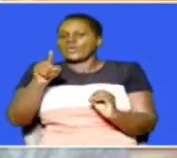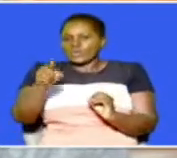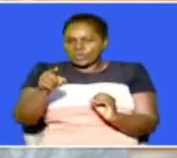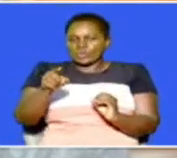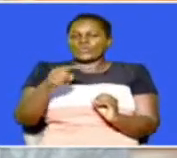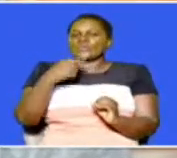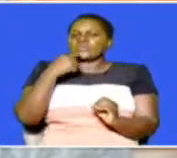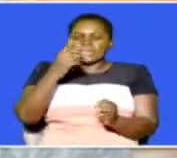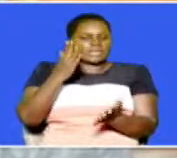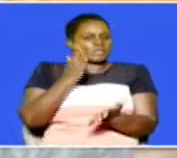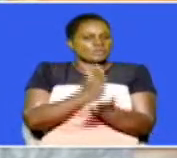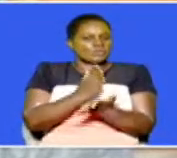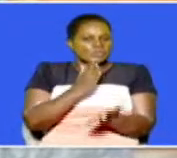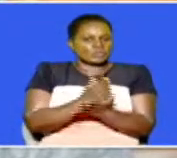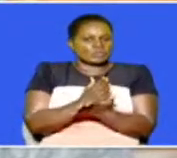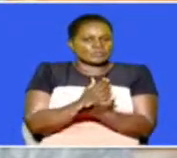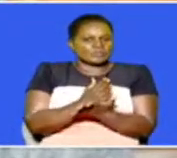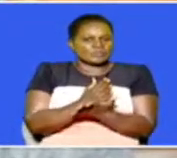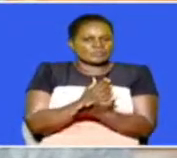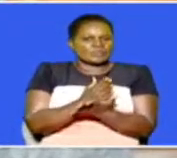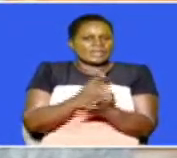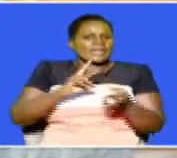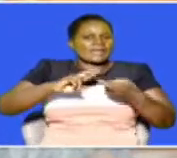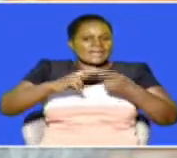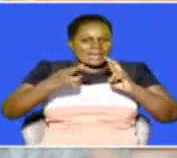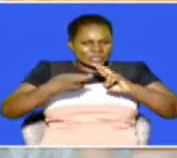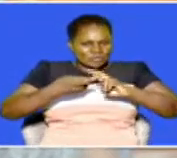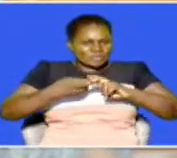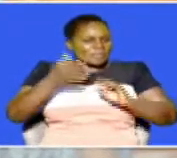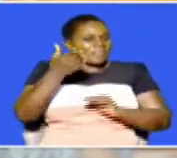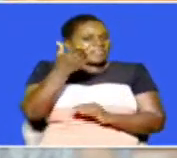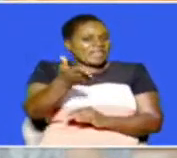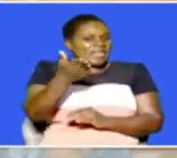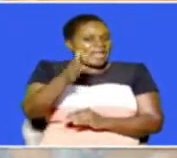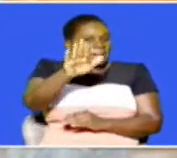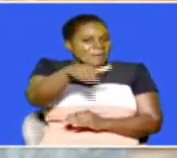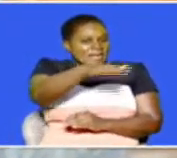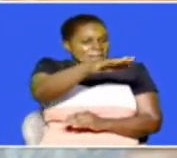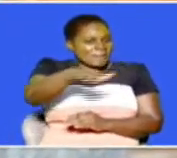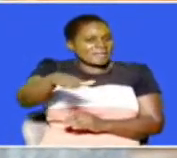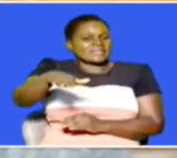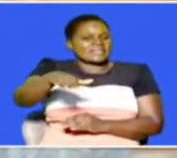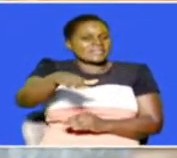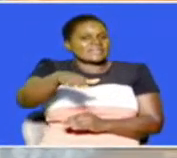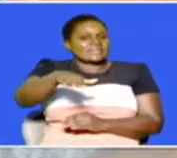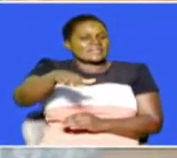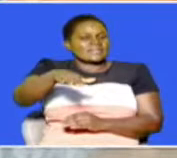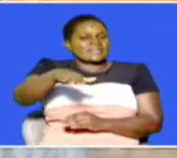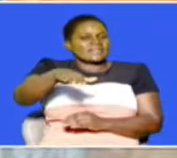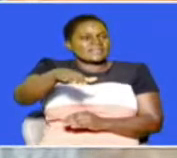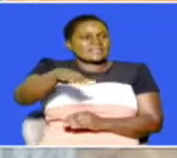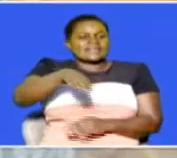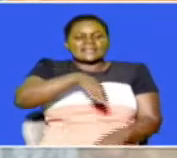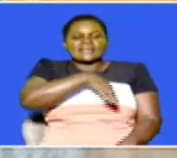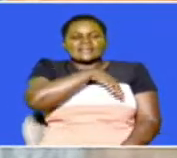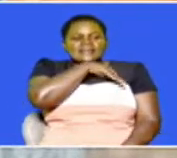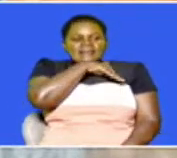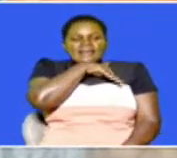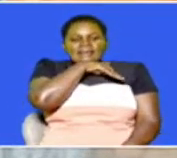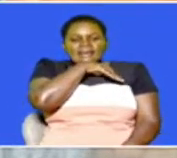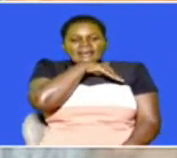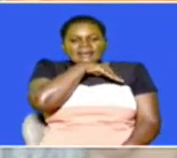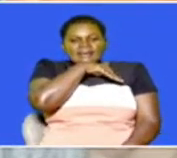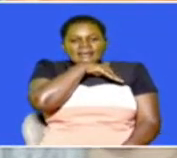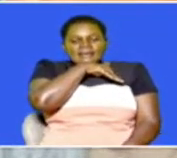rightly alluding to the kind of relationship that was presumed to be in place, Raila